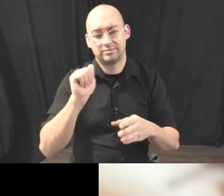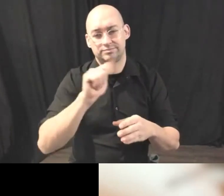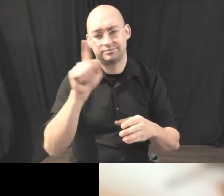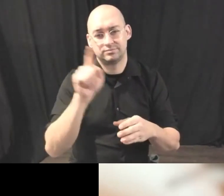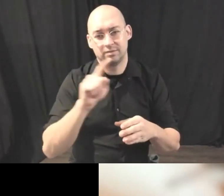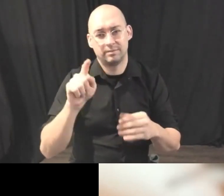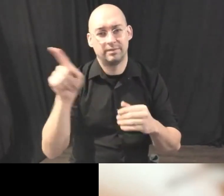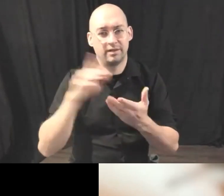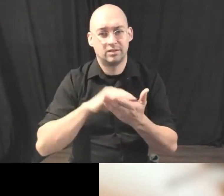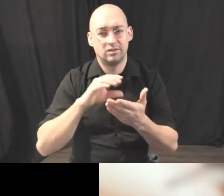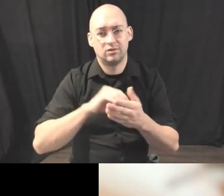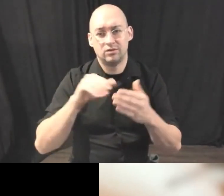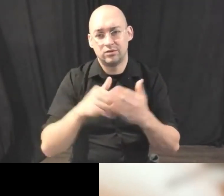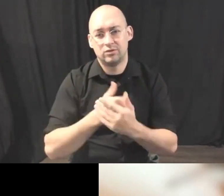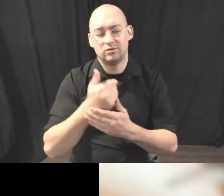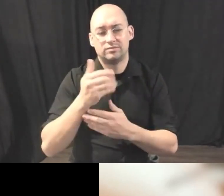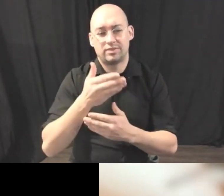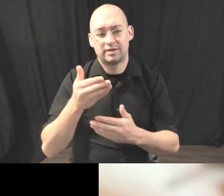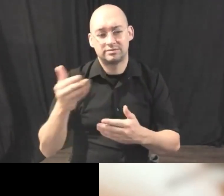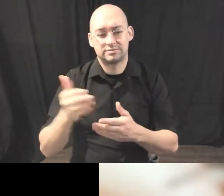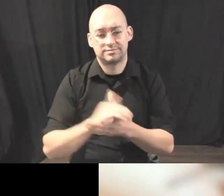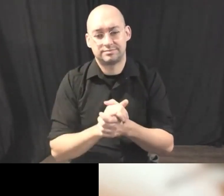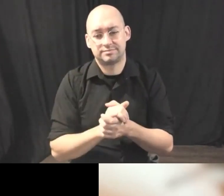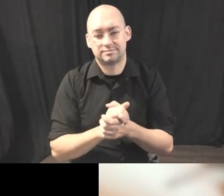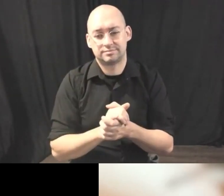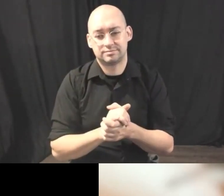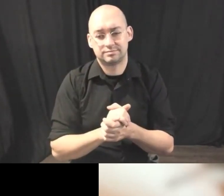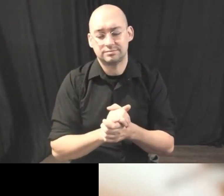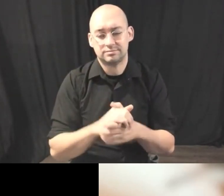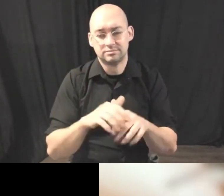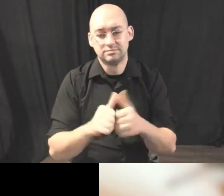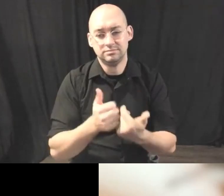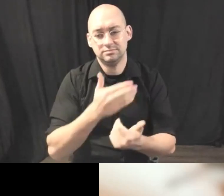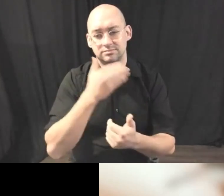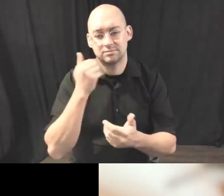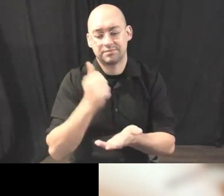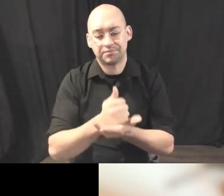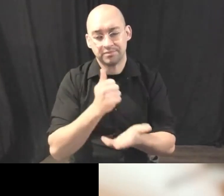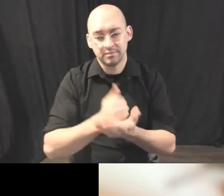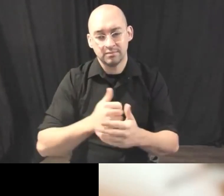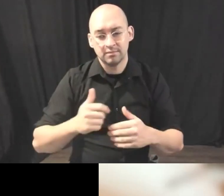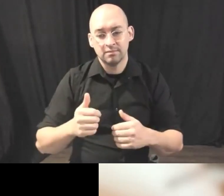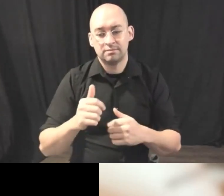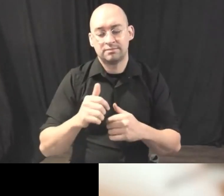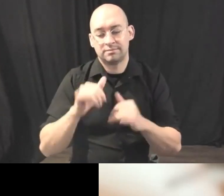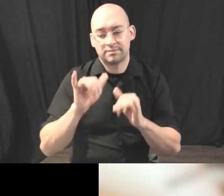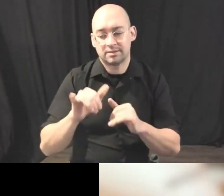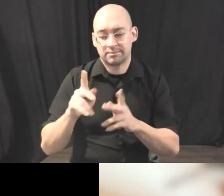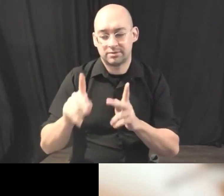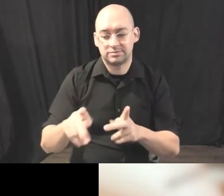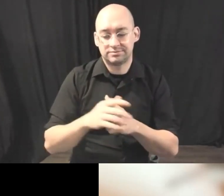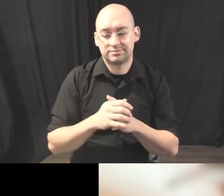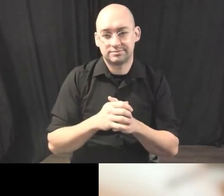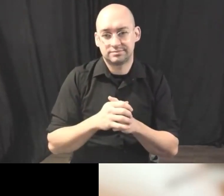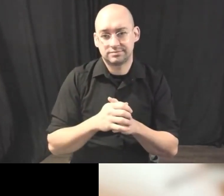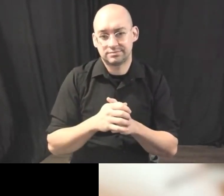and what to do and how to deal with it, and how to better help their loved one, oftentimes because it is a family member, but sometimes